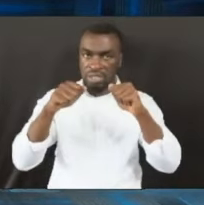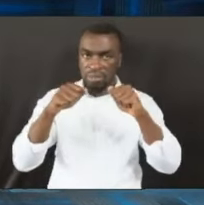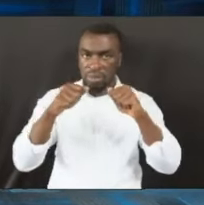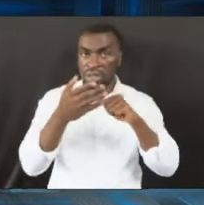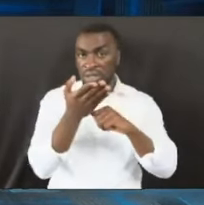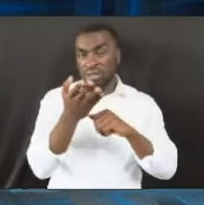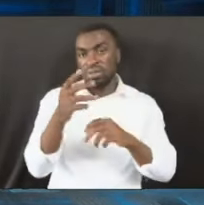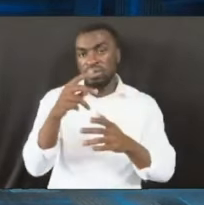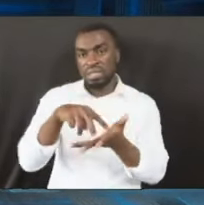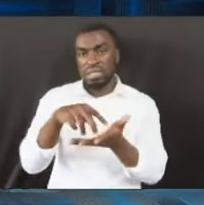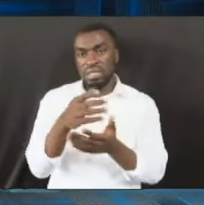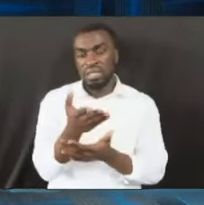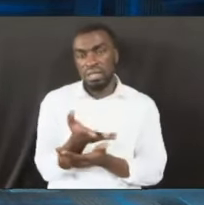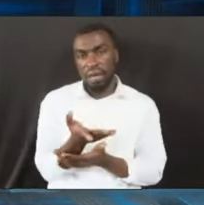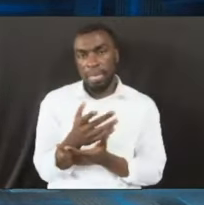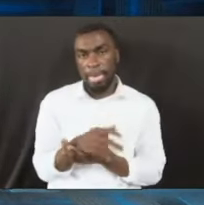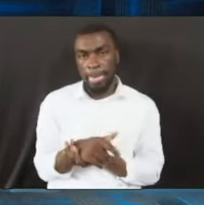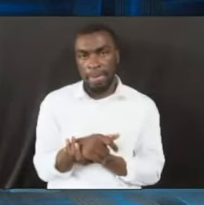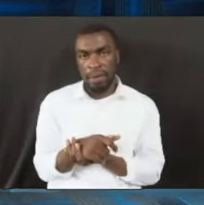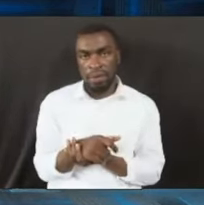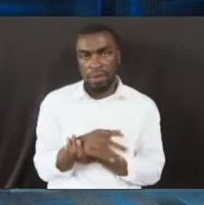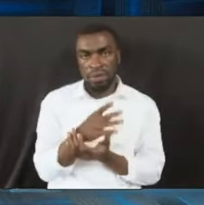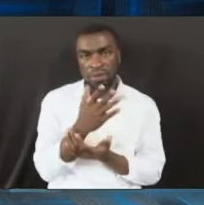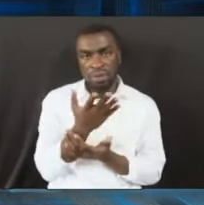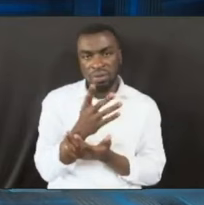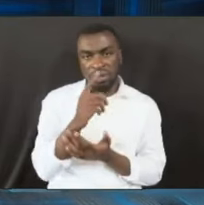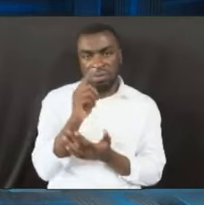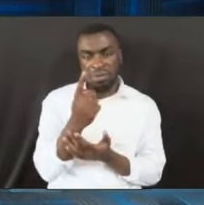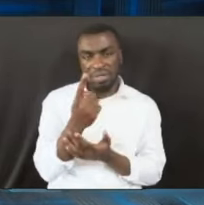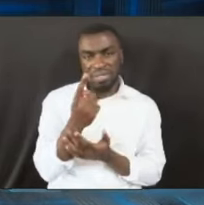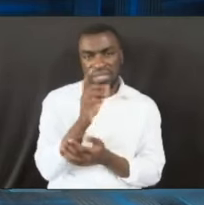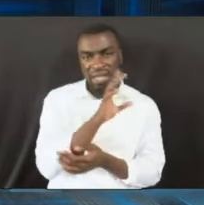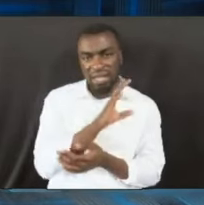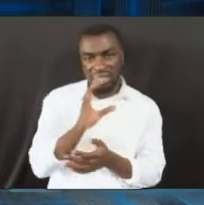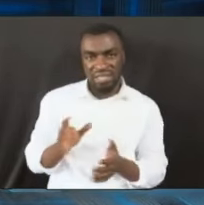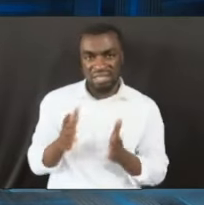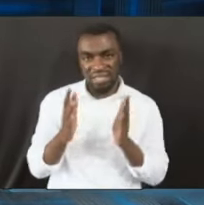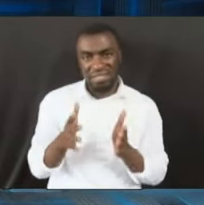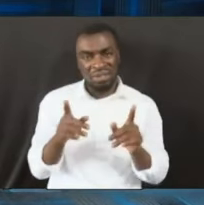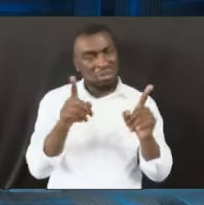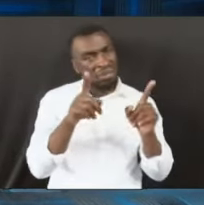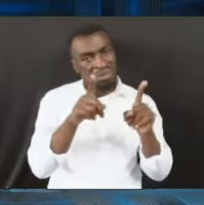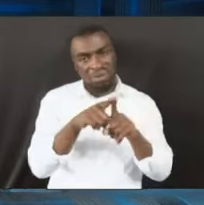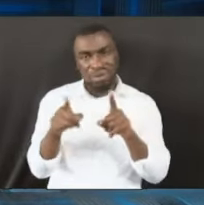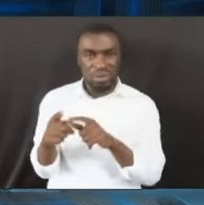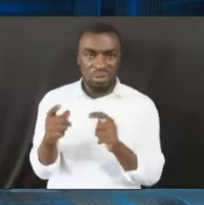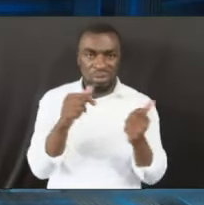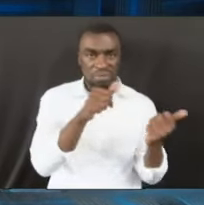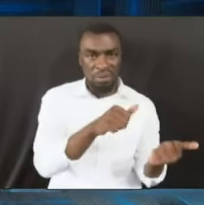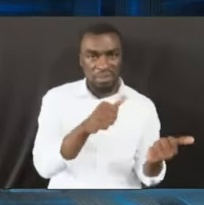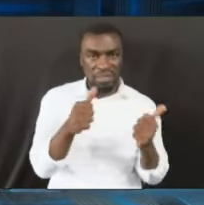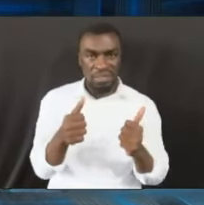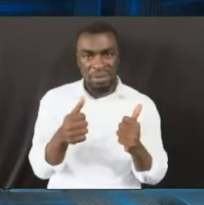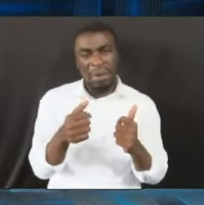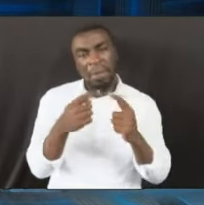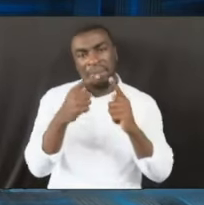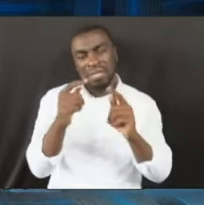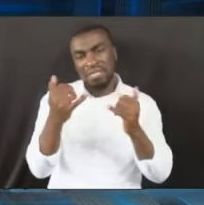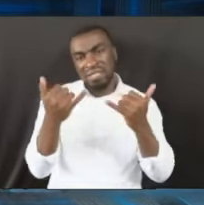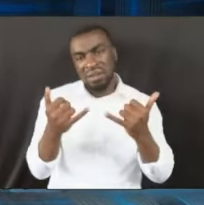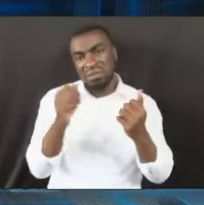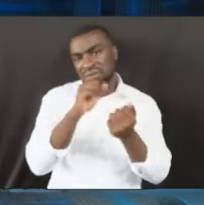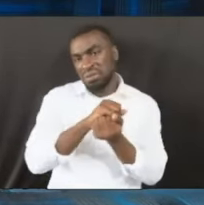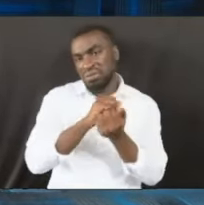here, you are once a Christian, you were even baptized, but you know you are backslidden.